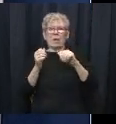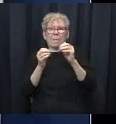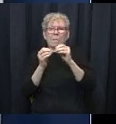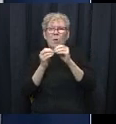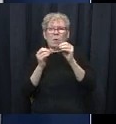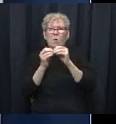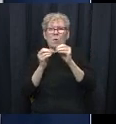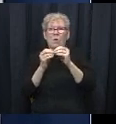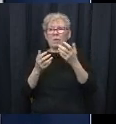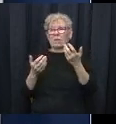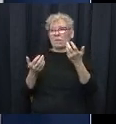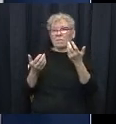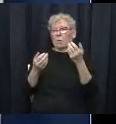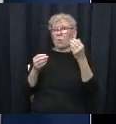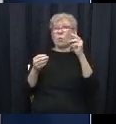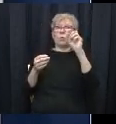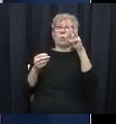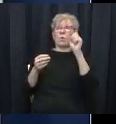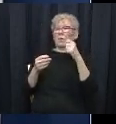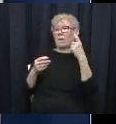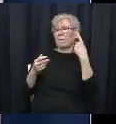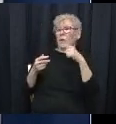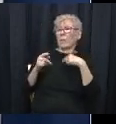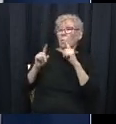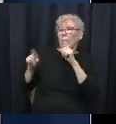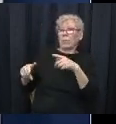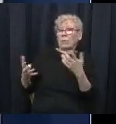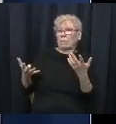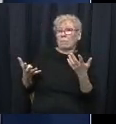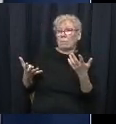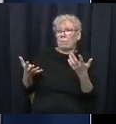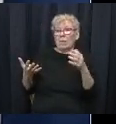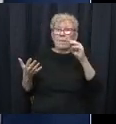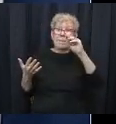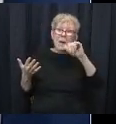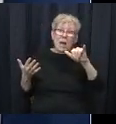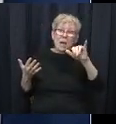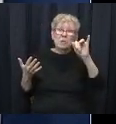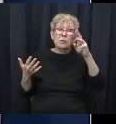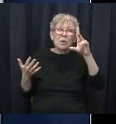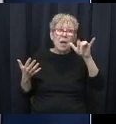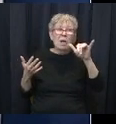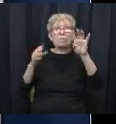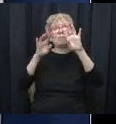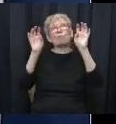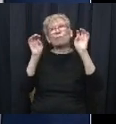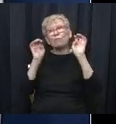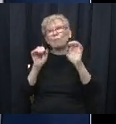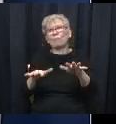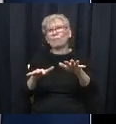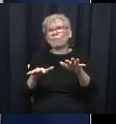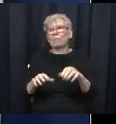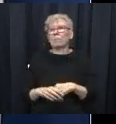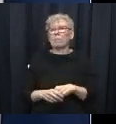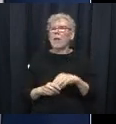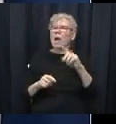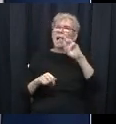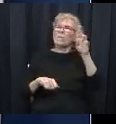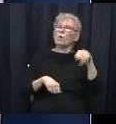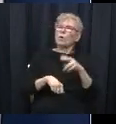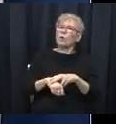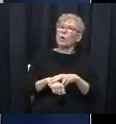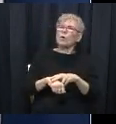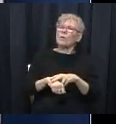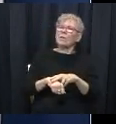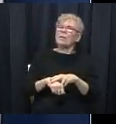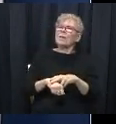May, it could be July. But yes, at some point, of course, the dial will be gone. people might still be cautious, but there won't be